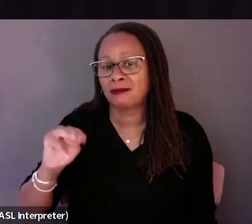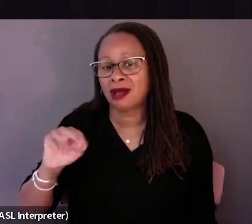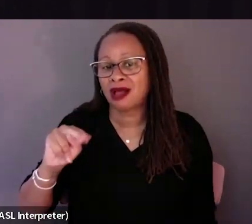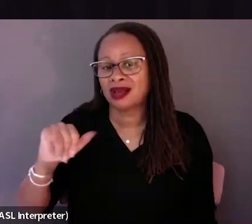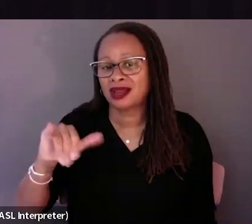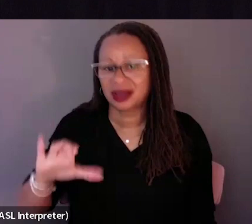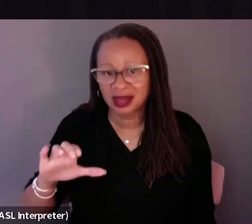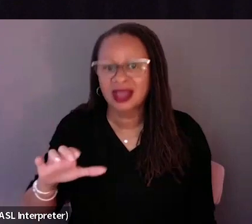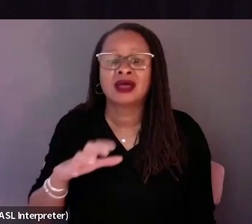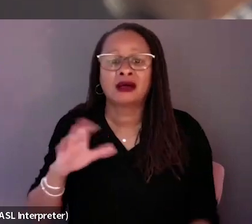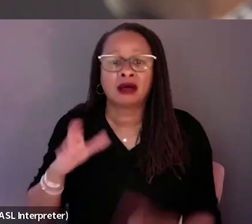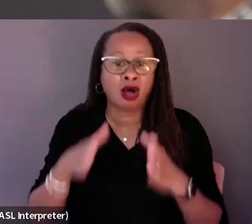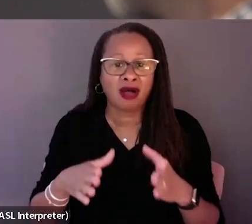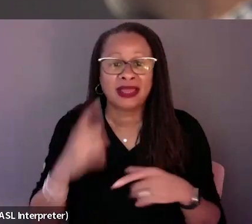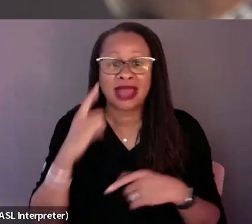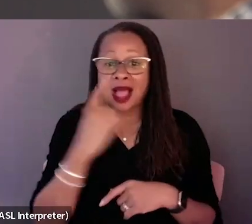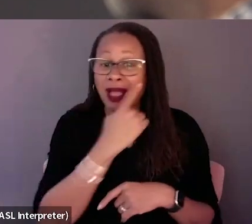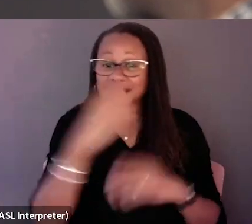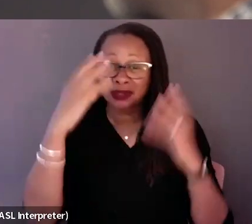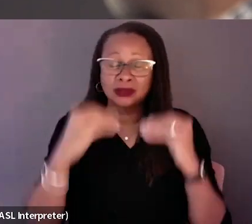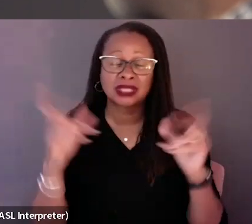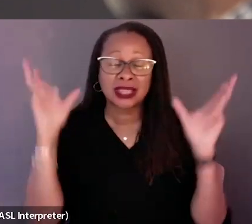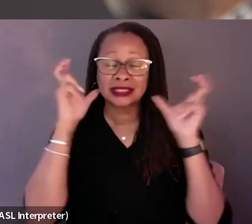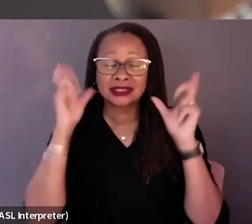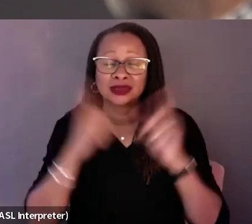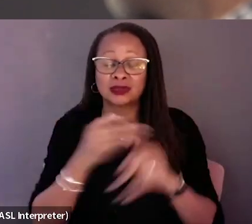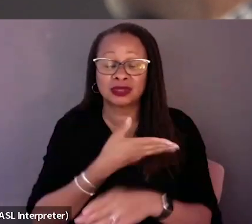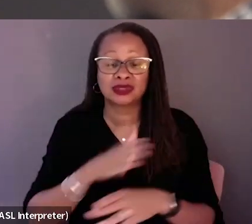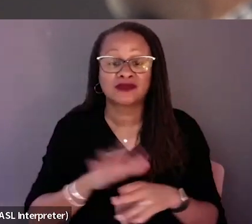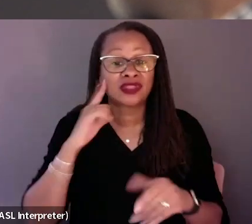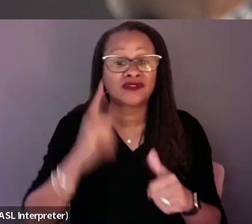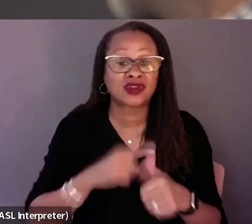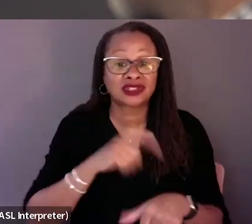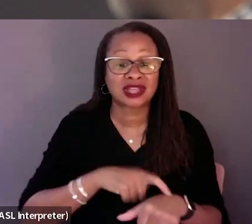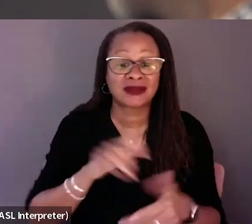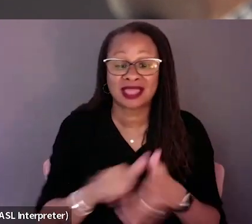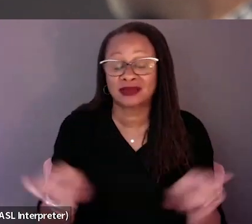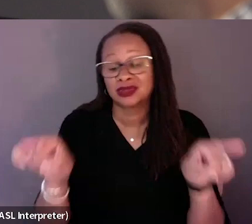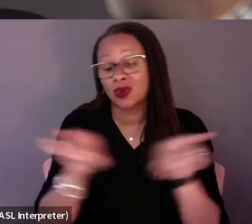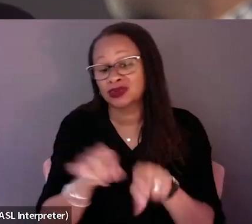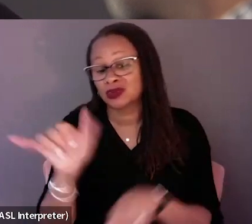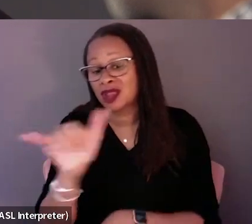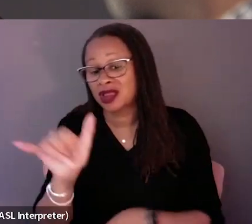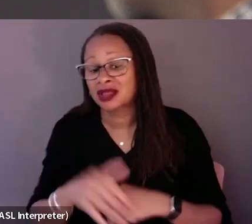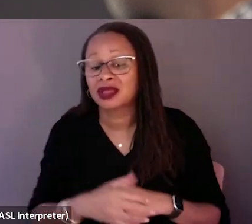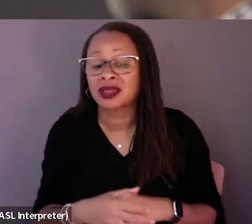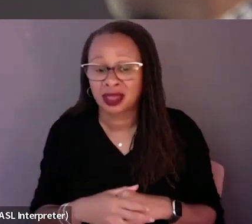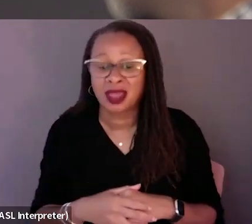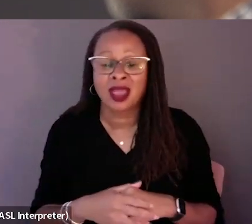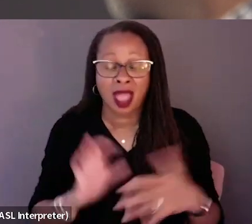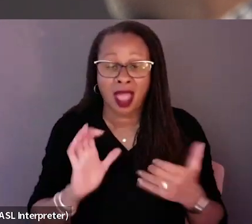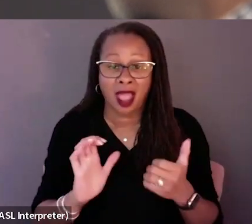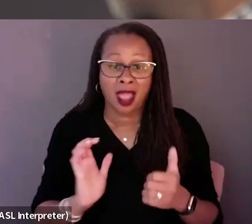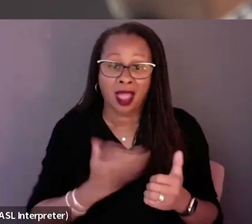music, and for the very first time, and that was also like our